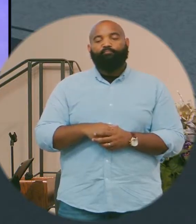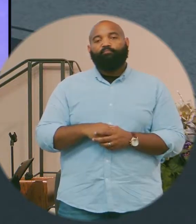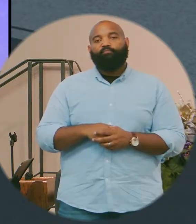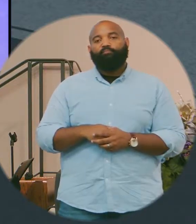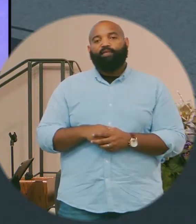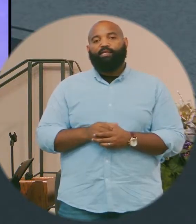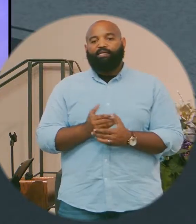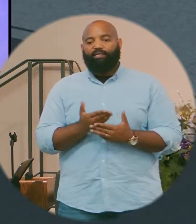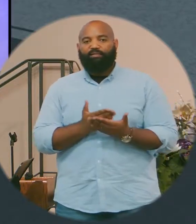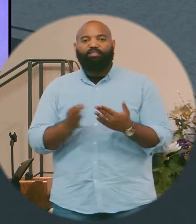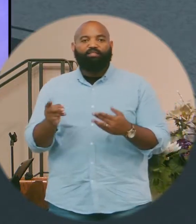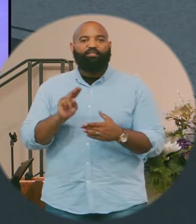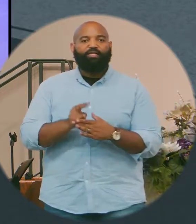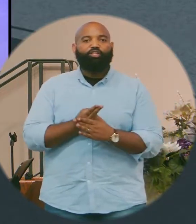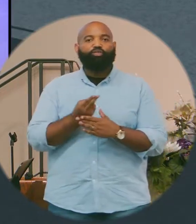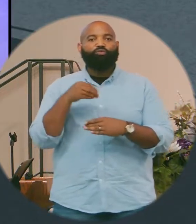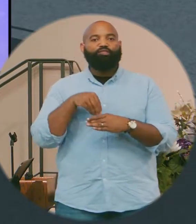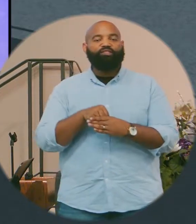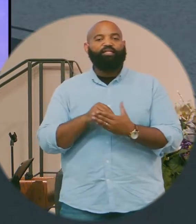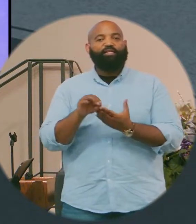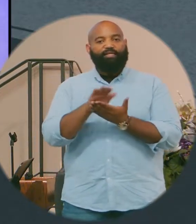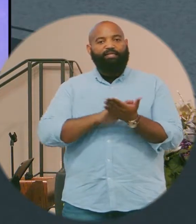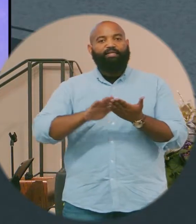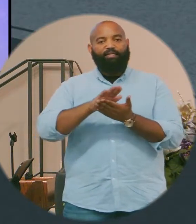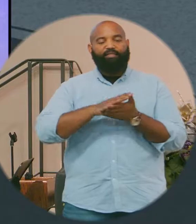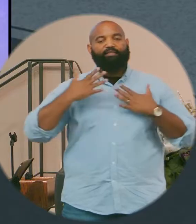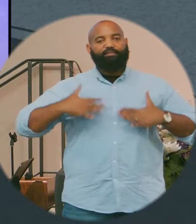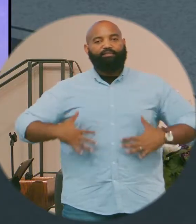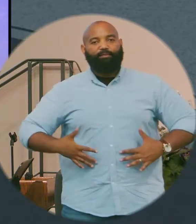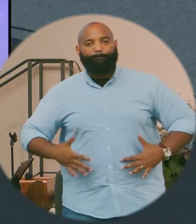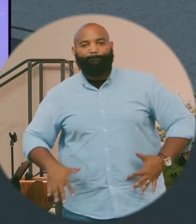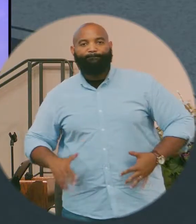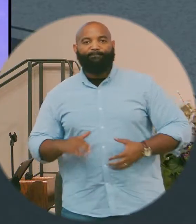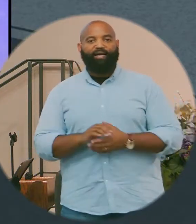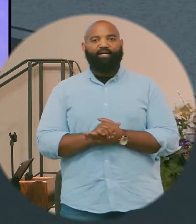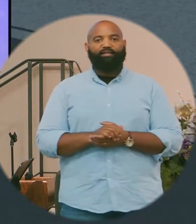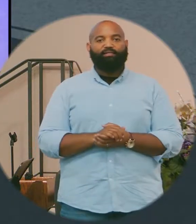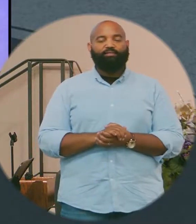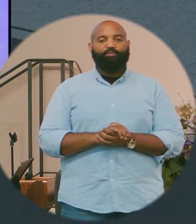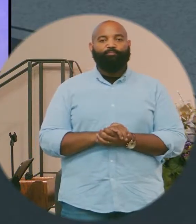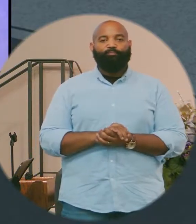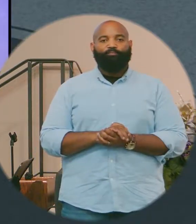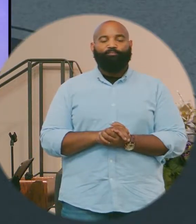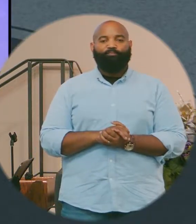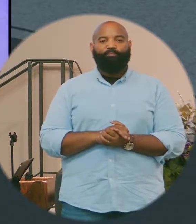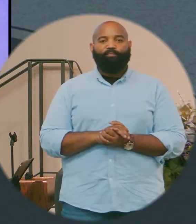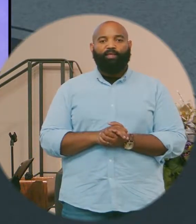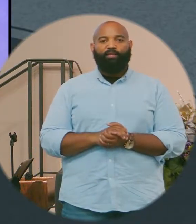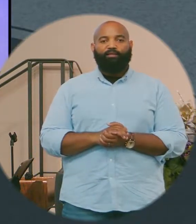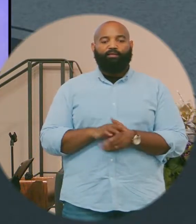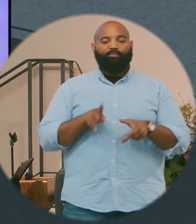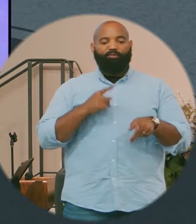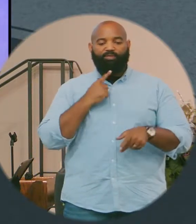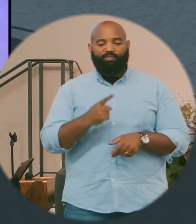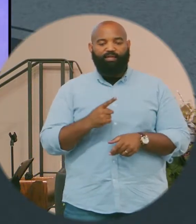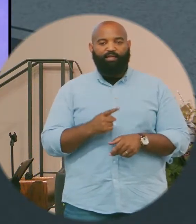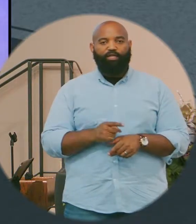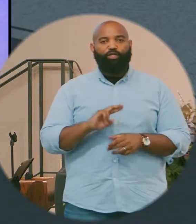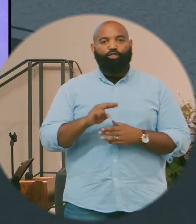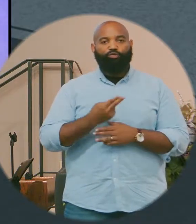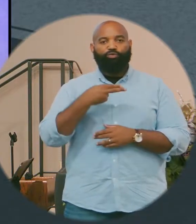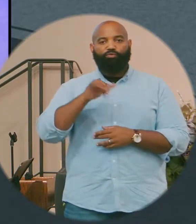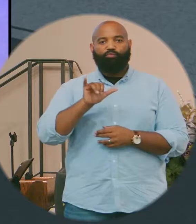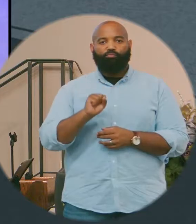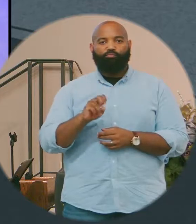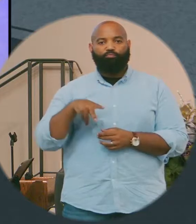If you read Exodus 12, you will see the Passover account. And then God told his people to dip a bushel of hyssop